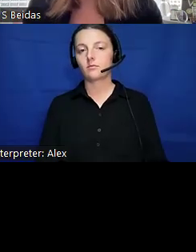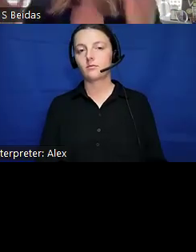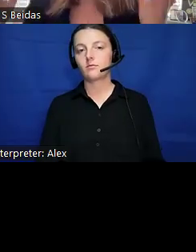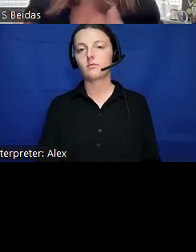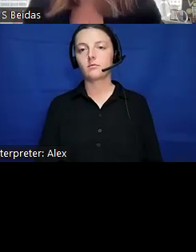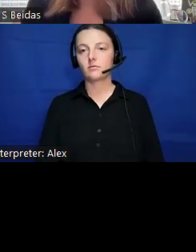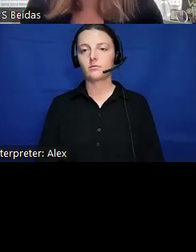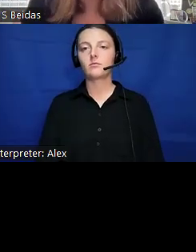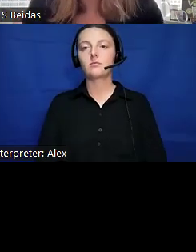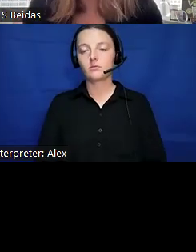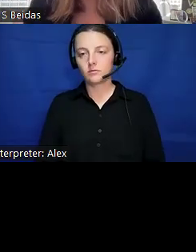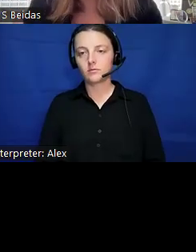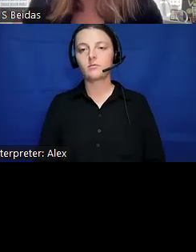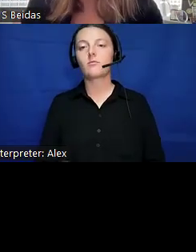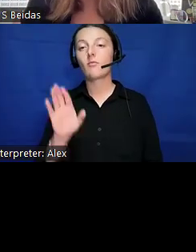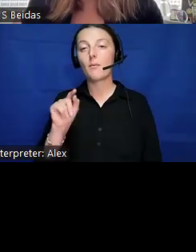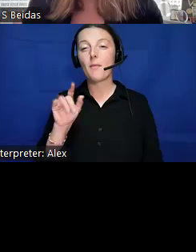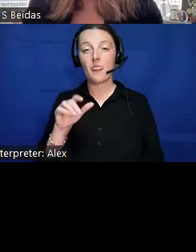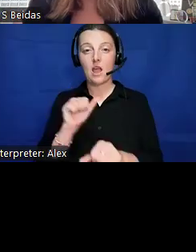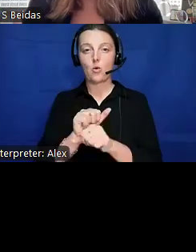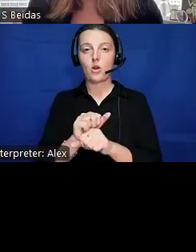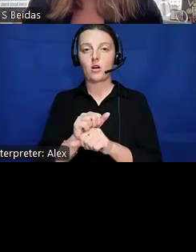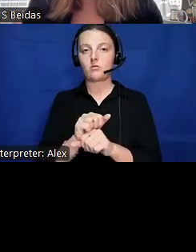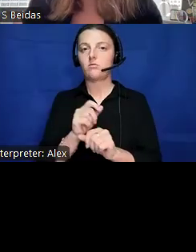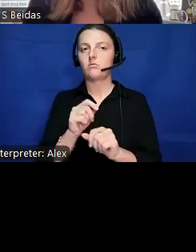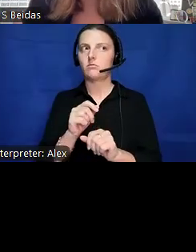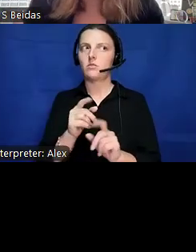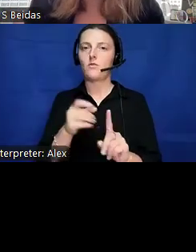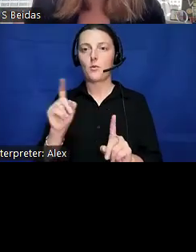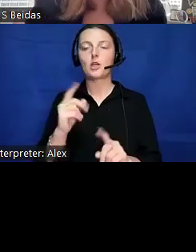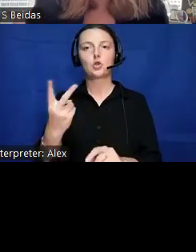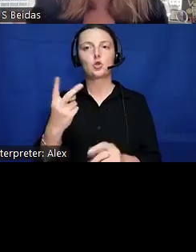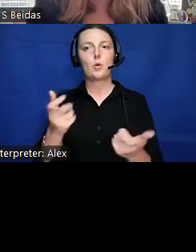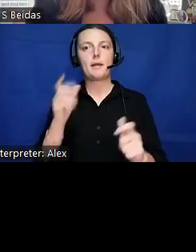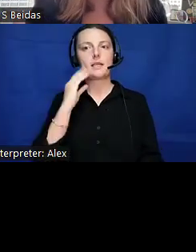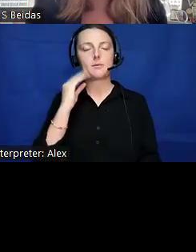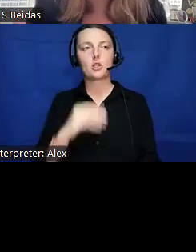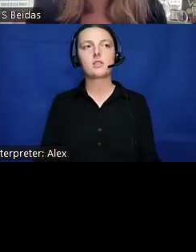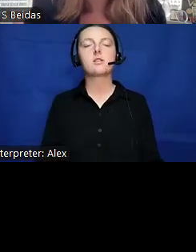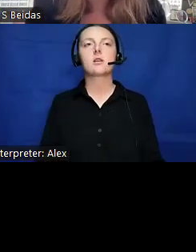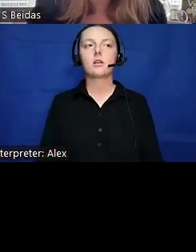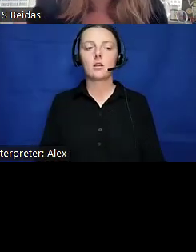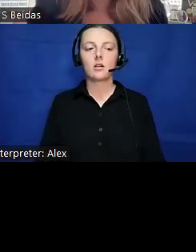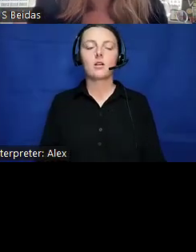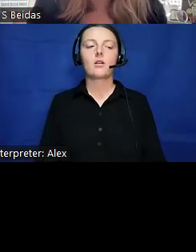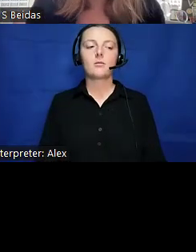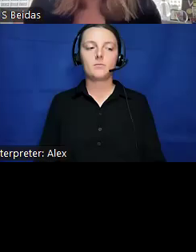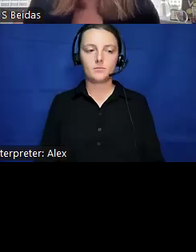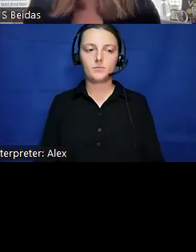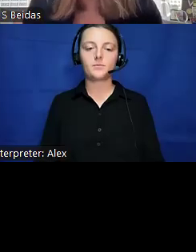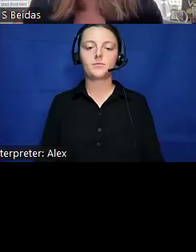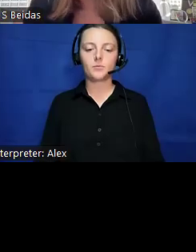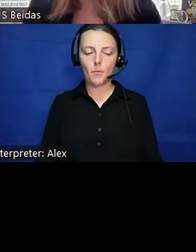two big experiences. One is that, we invested so much time,